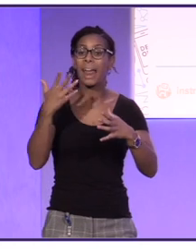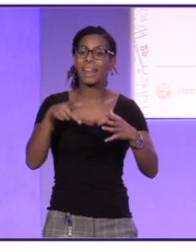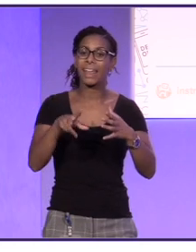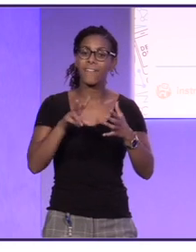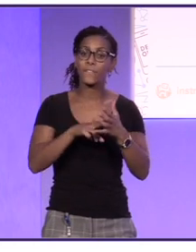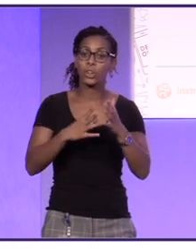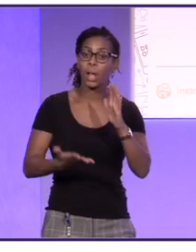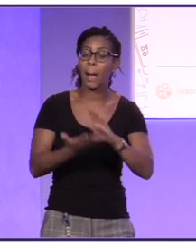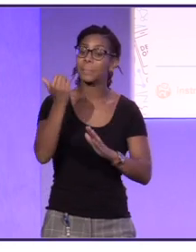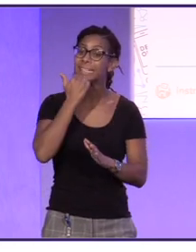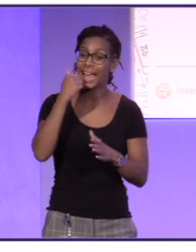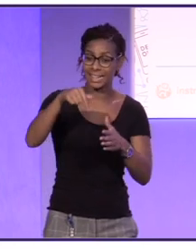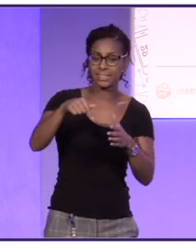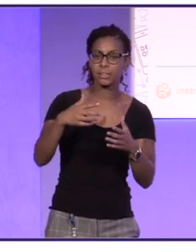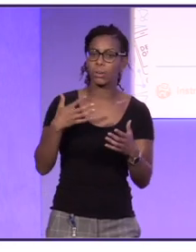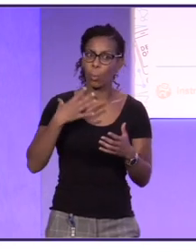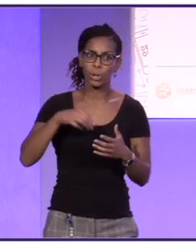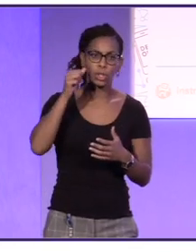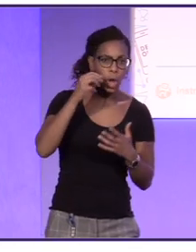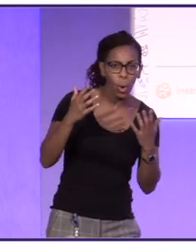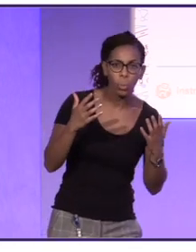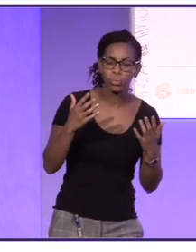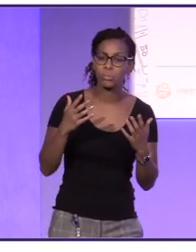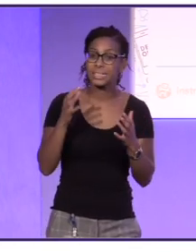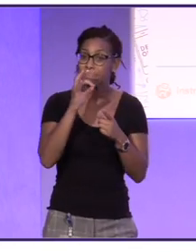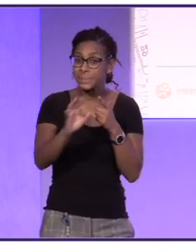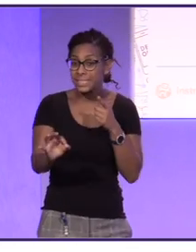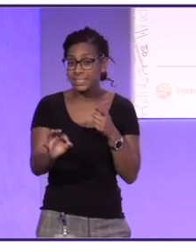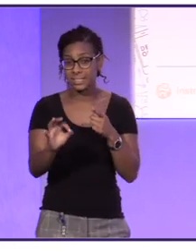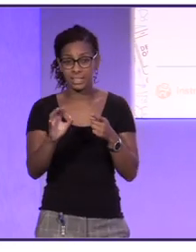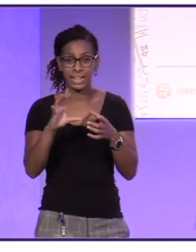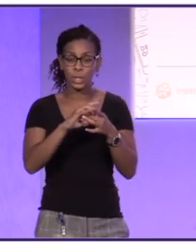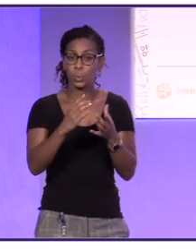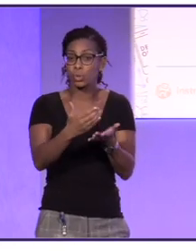especially a security update.